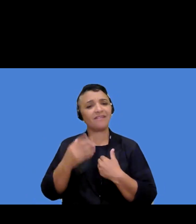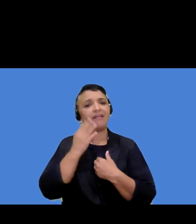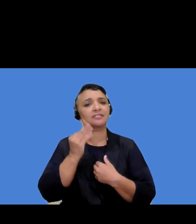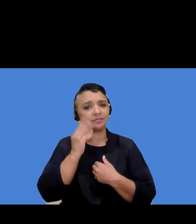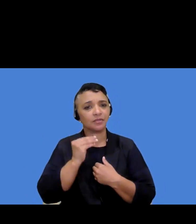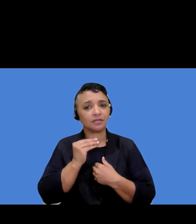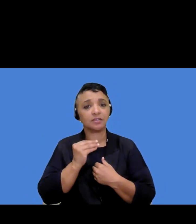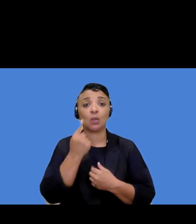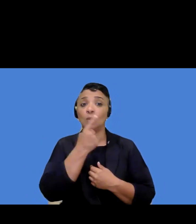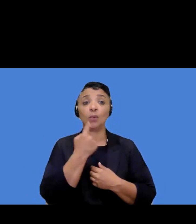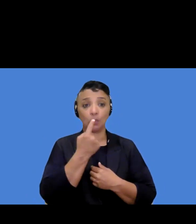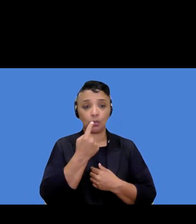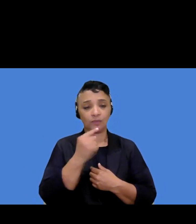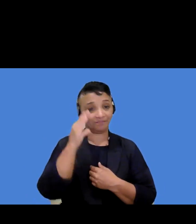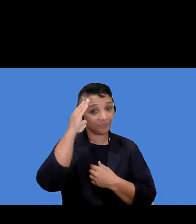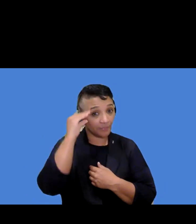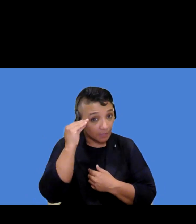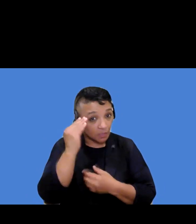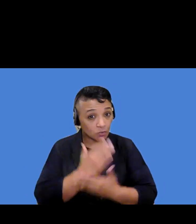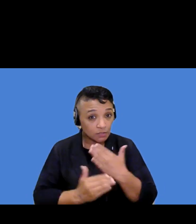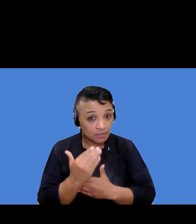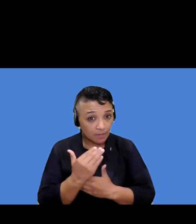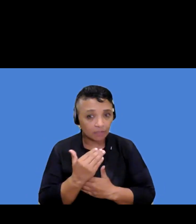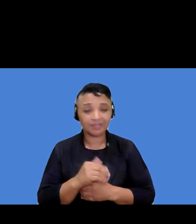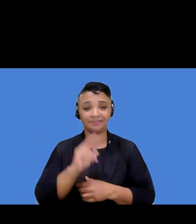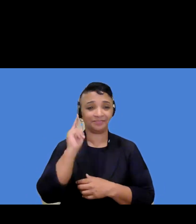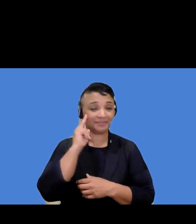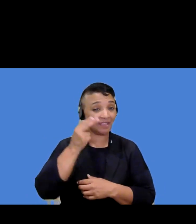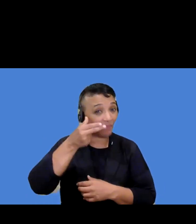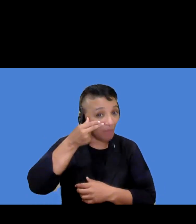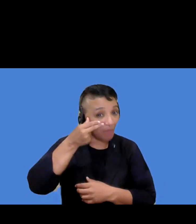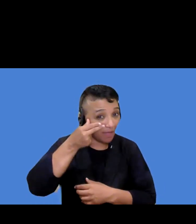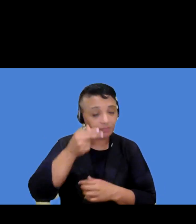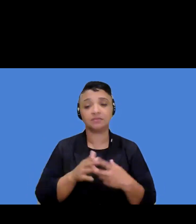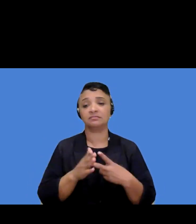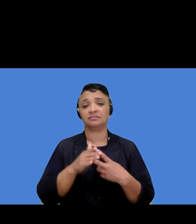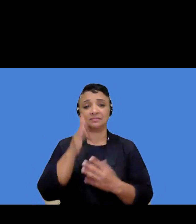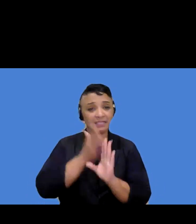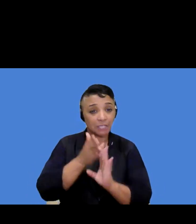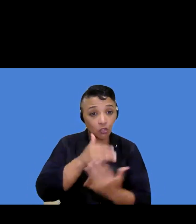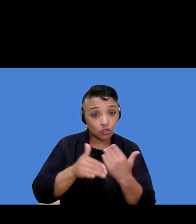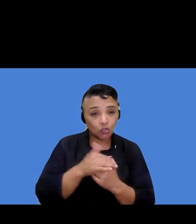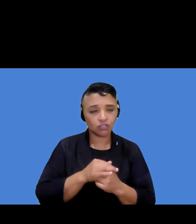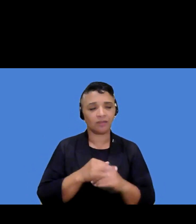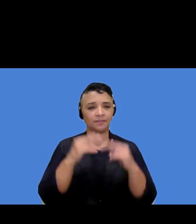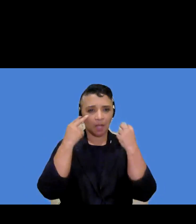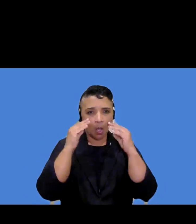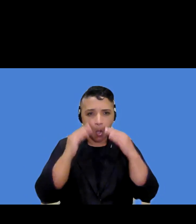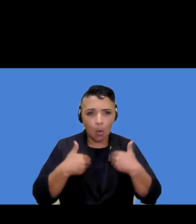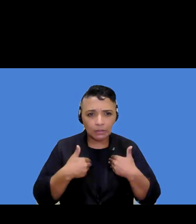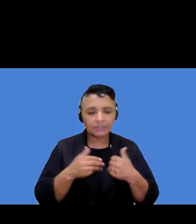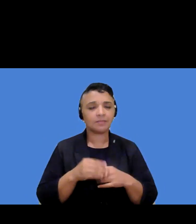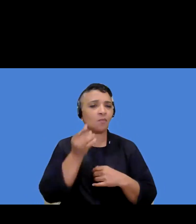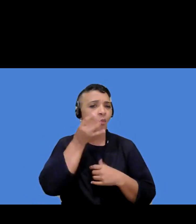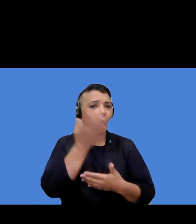include people with intellectual disability, deaf, blind, psychosocial, autism, people with albinism, women